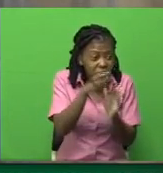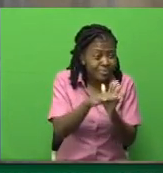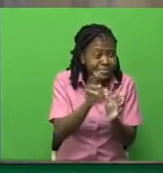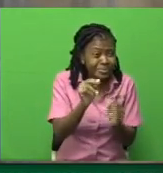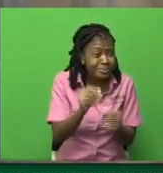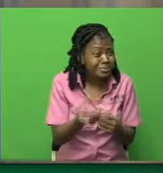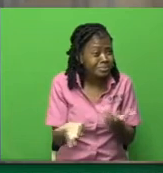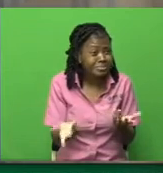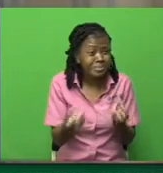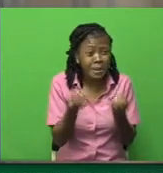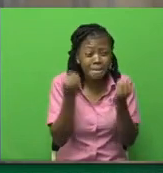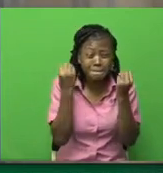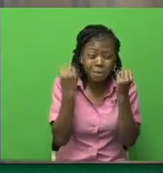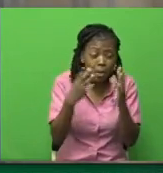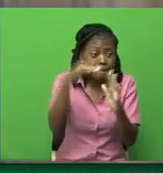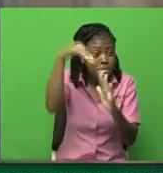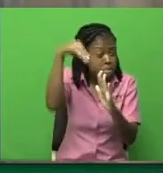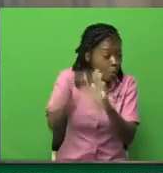in the energy sector